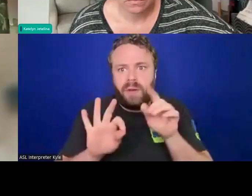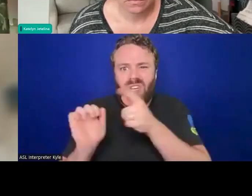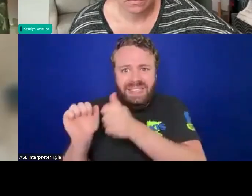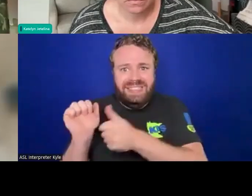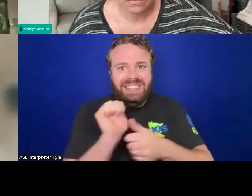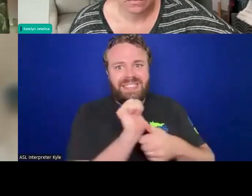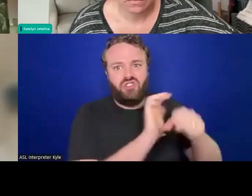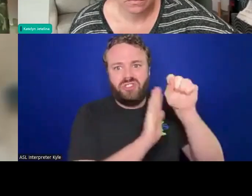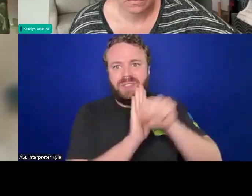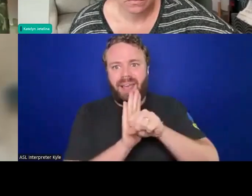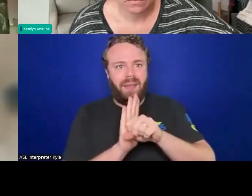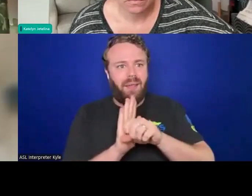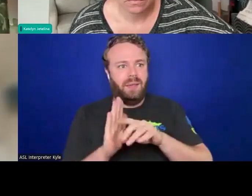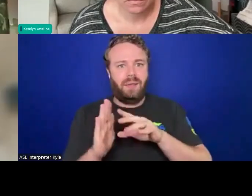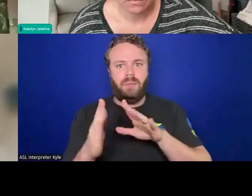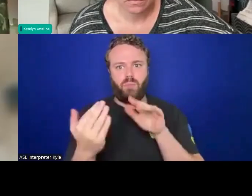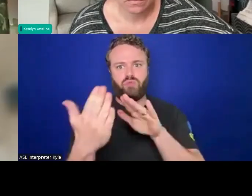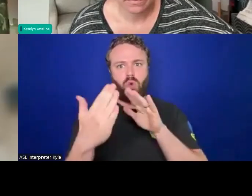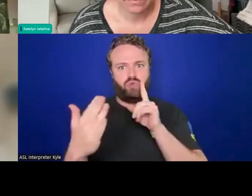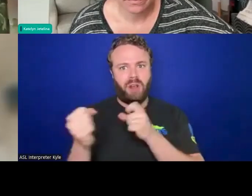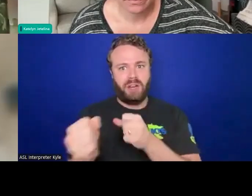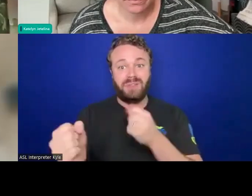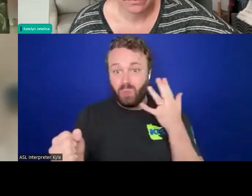really does have their own authority